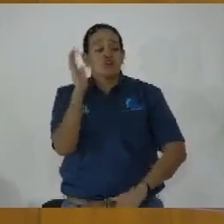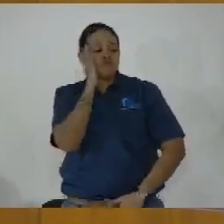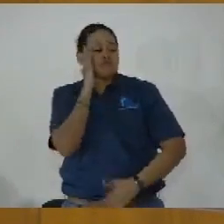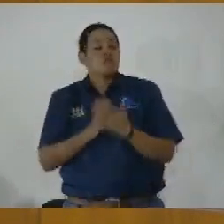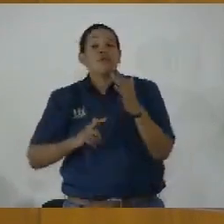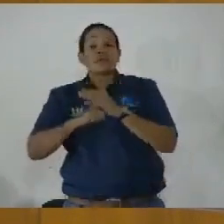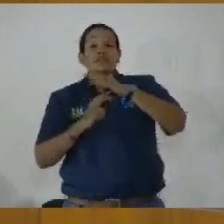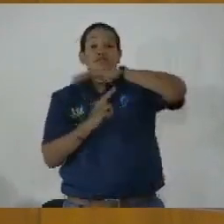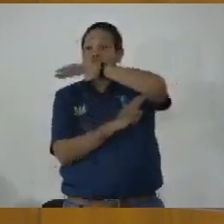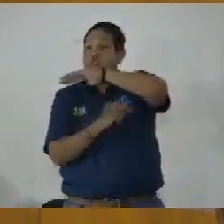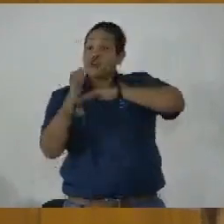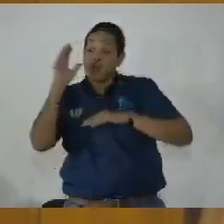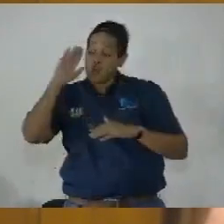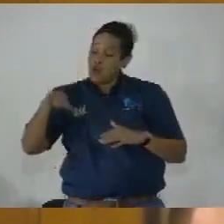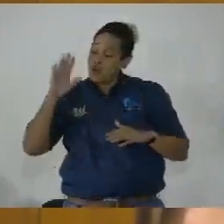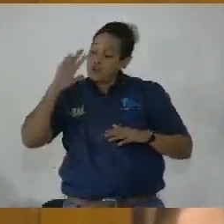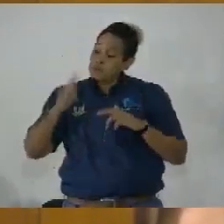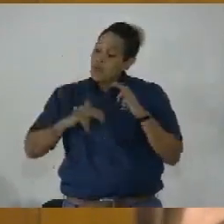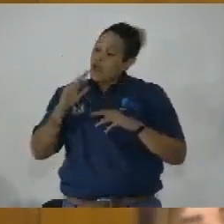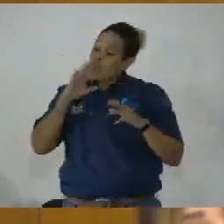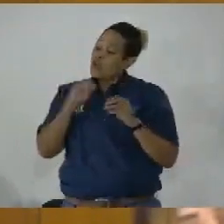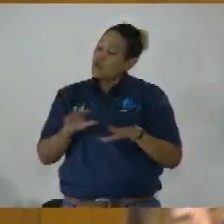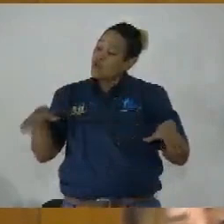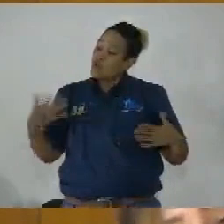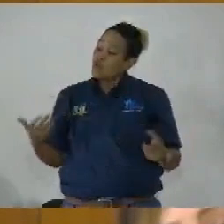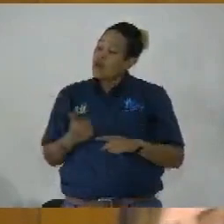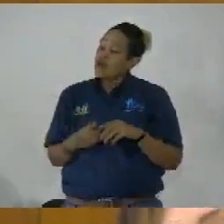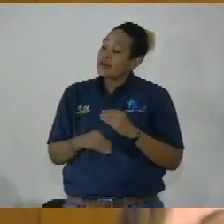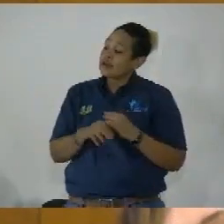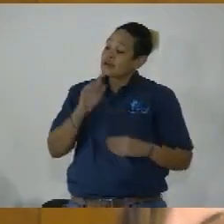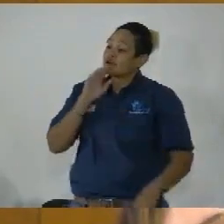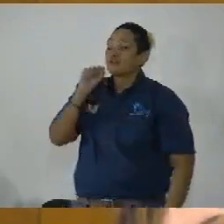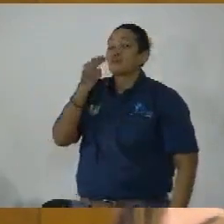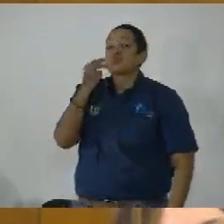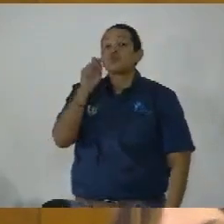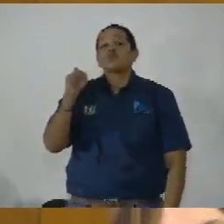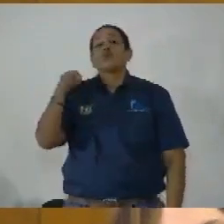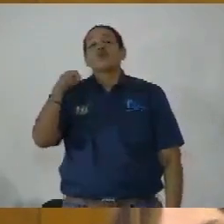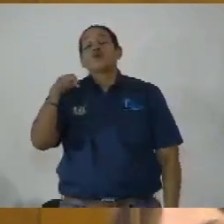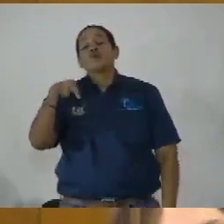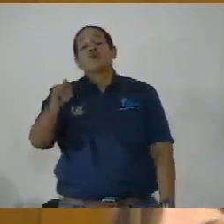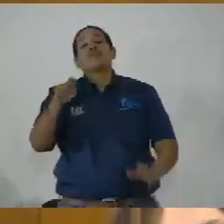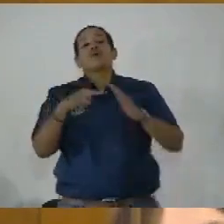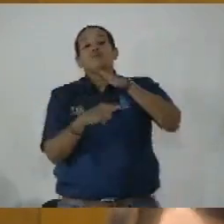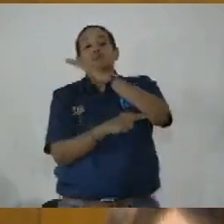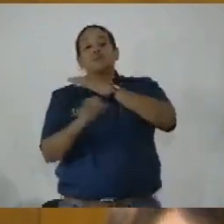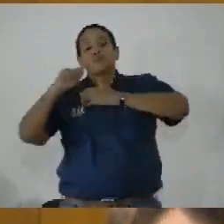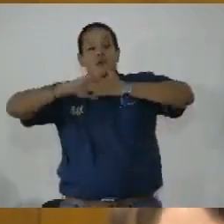bridges, not all, that will be constructed include Shooting River Bridge in St.